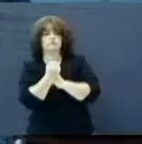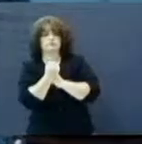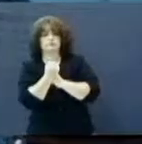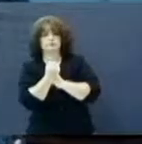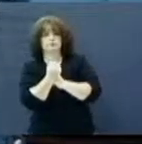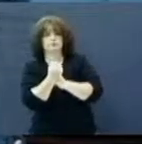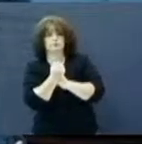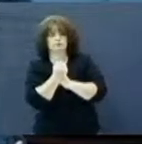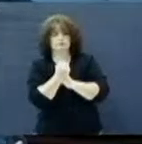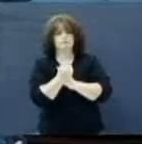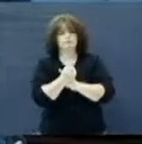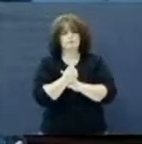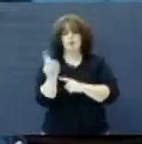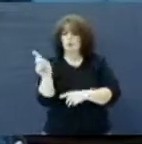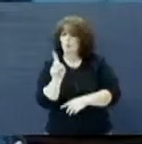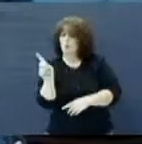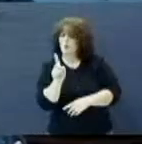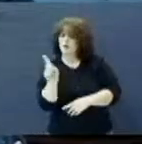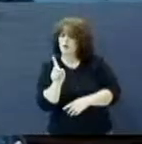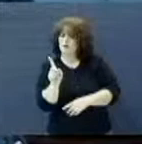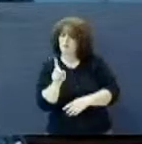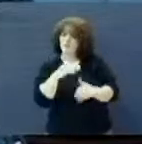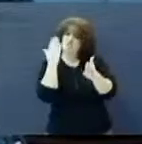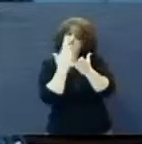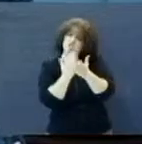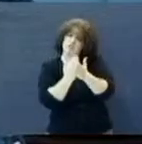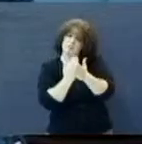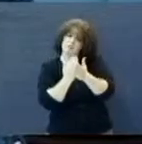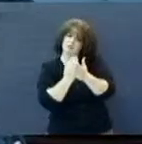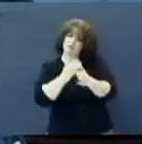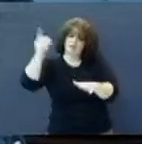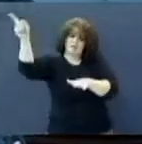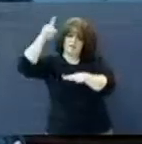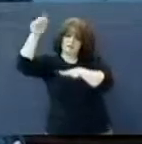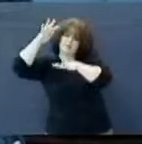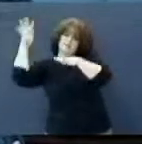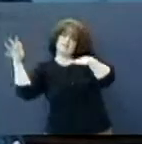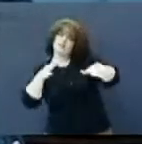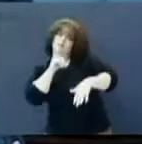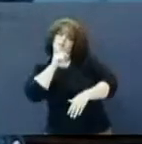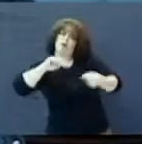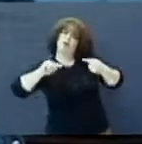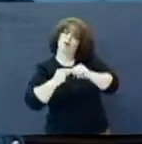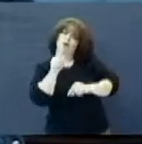got stuck in this chapter. The sun shall not smite thee by day.